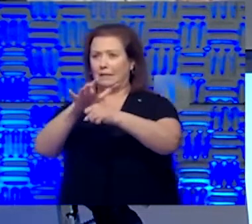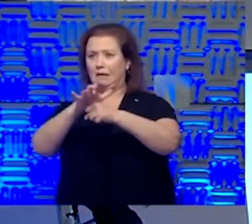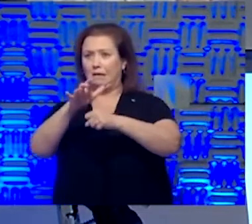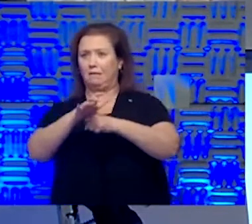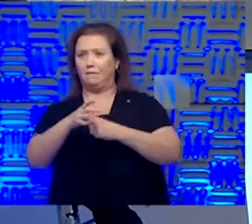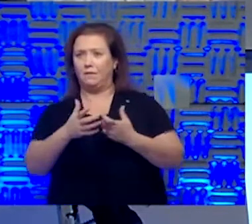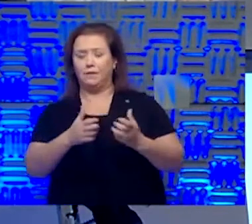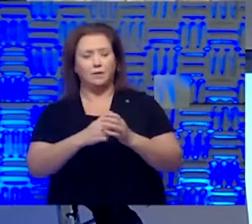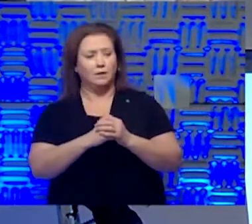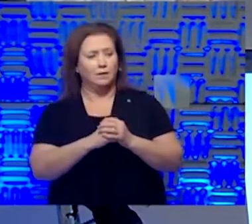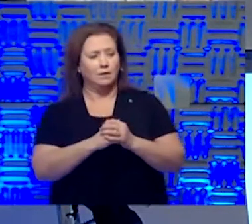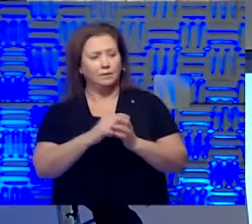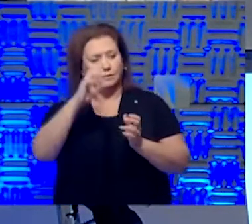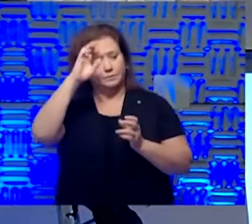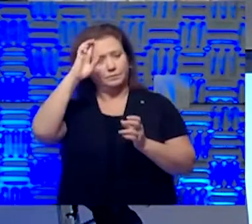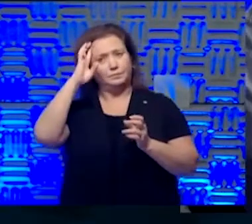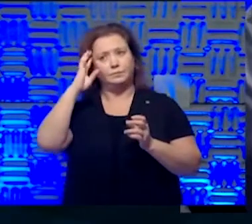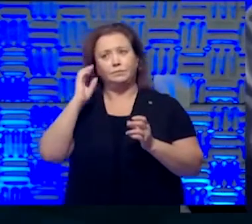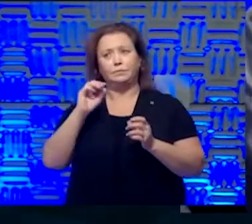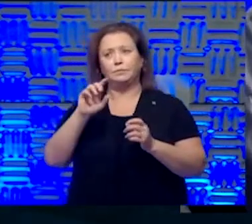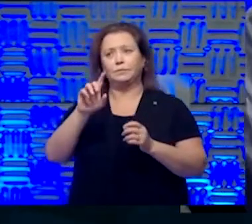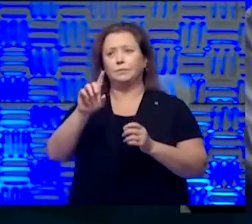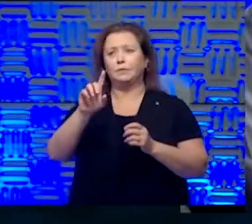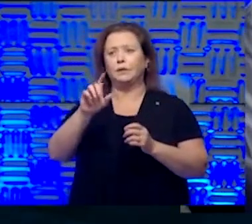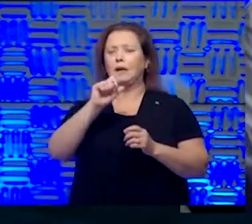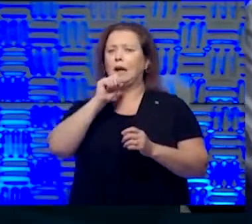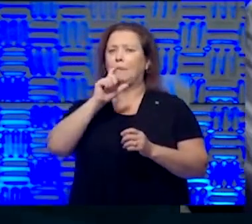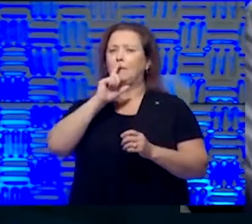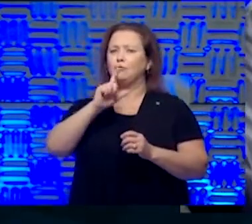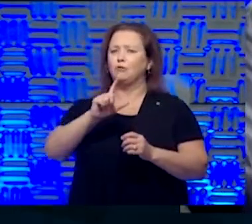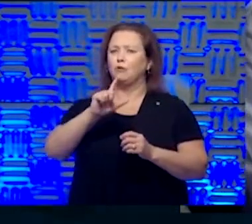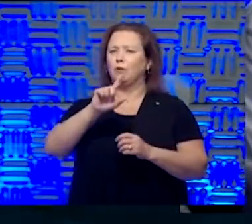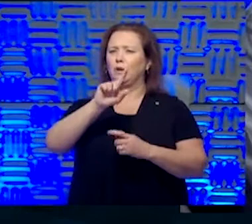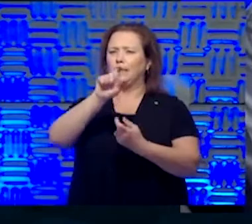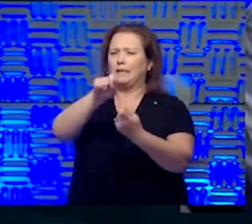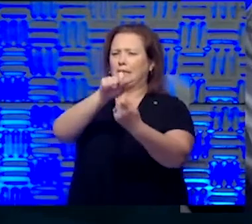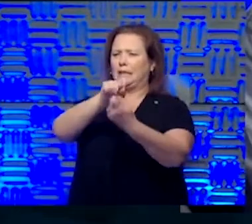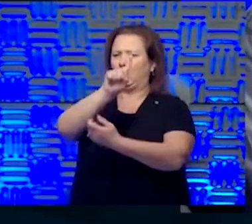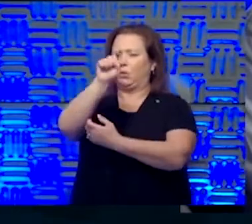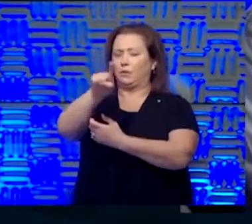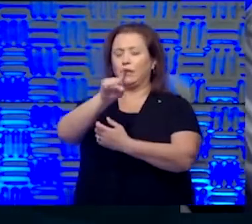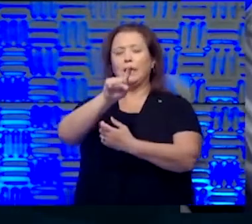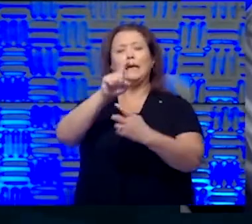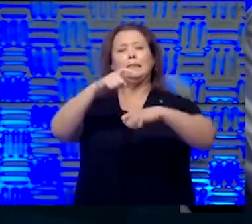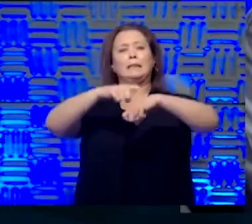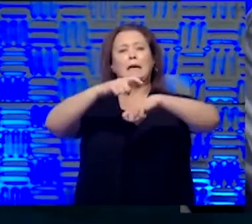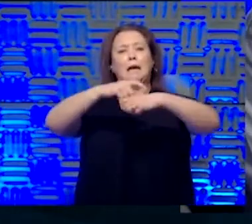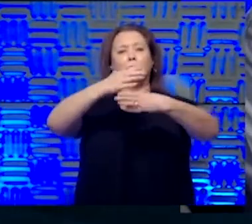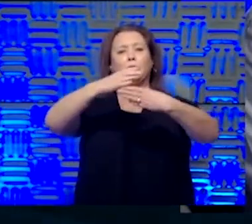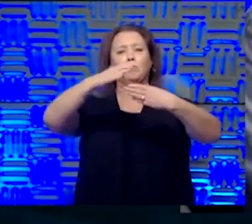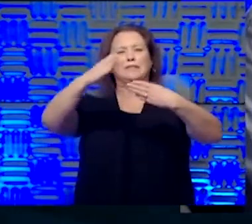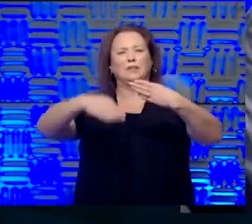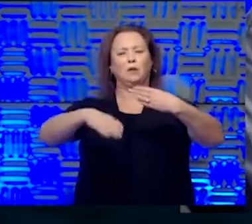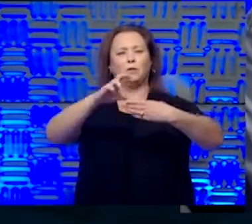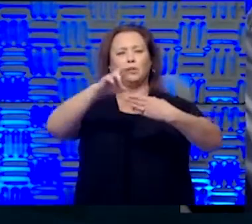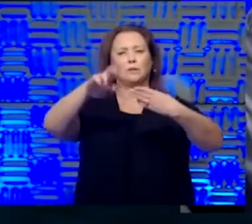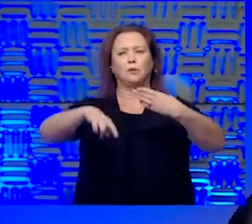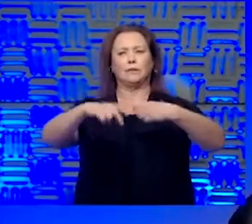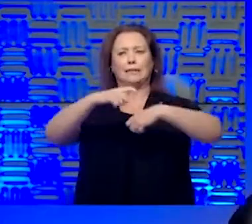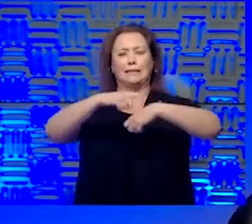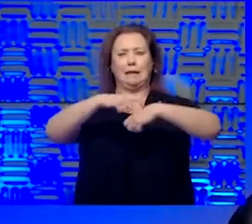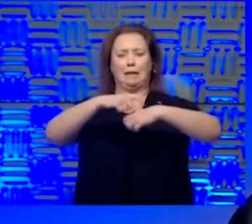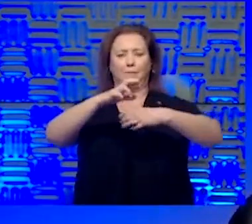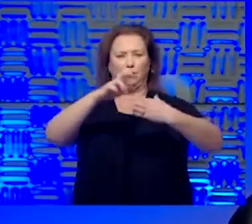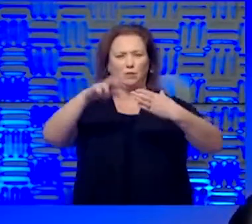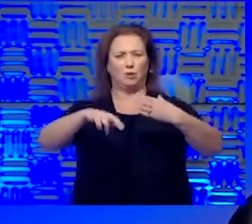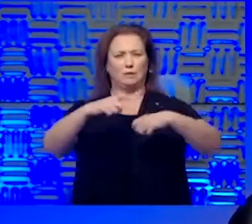think? Yeah, I'm not sure the exact question is. I think the turnaround time on getting our testing, the turnaround time is very